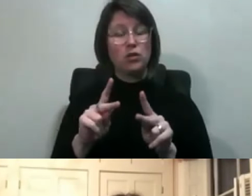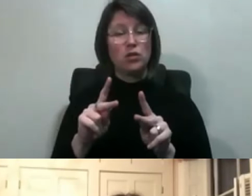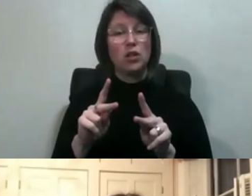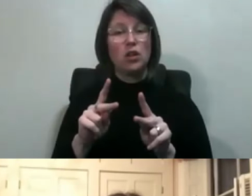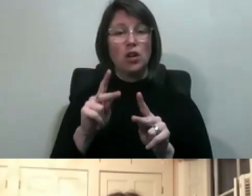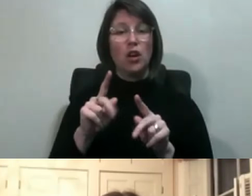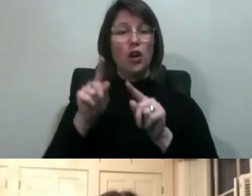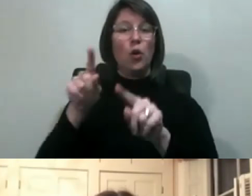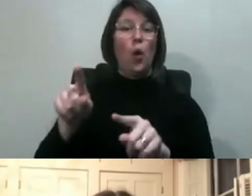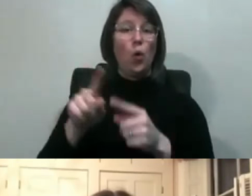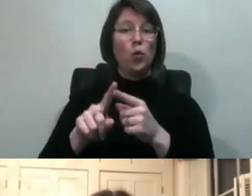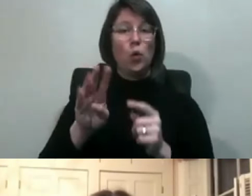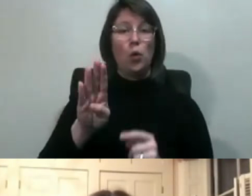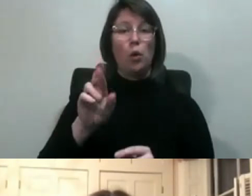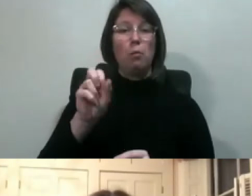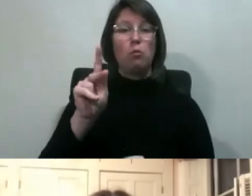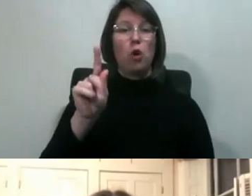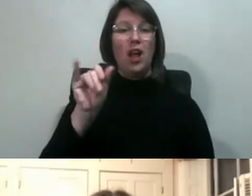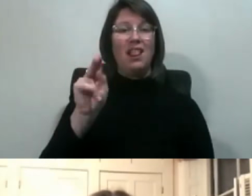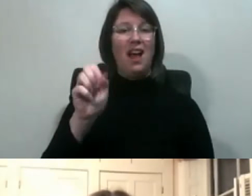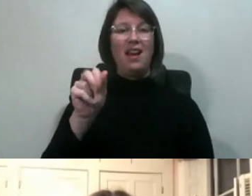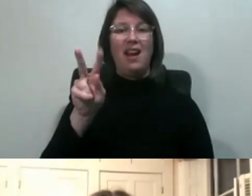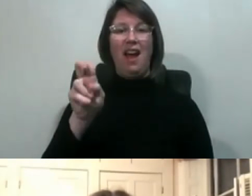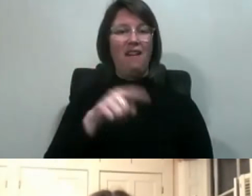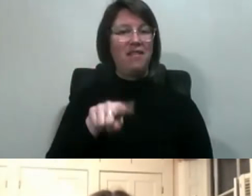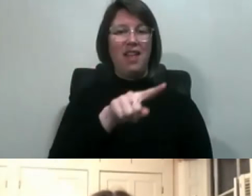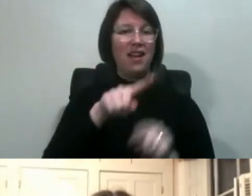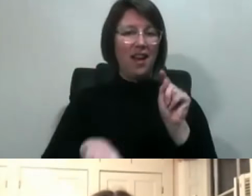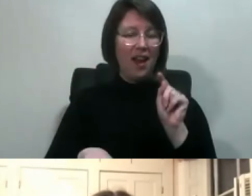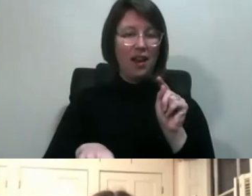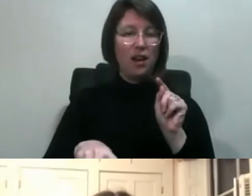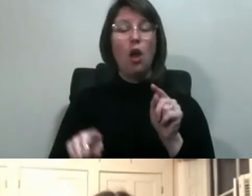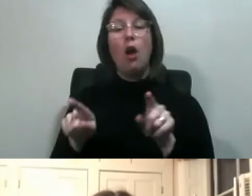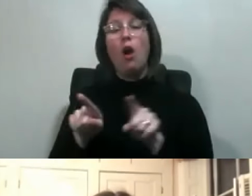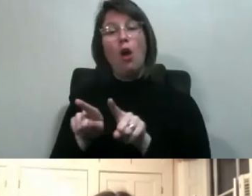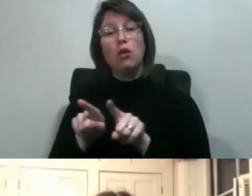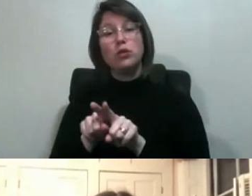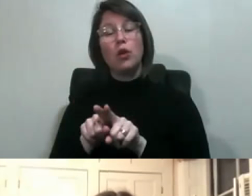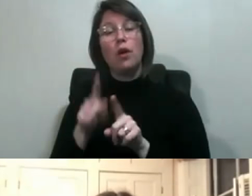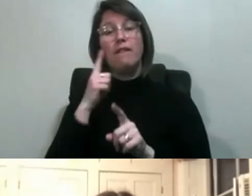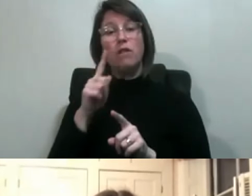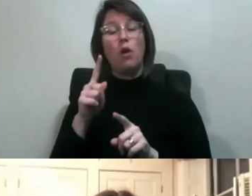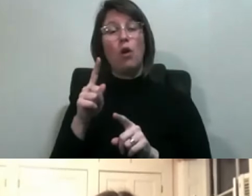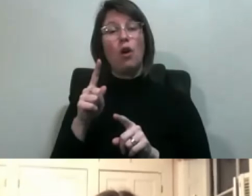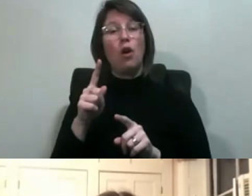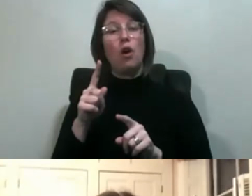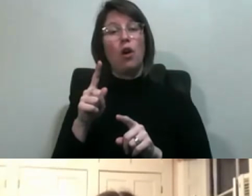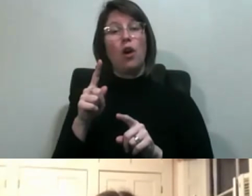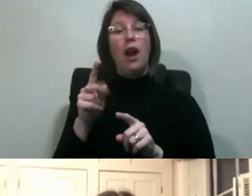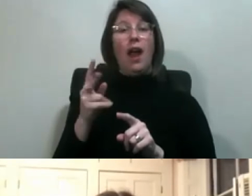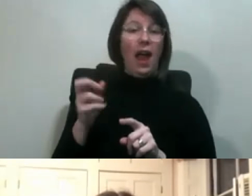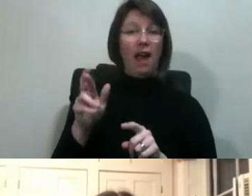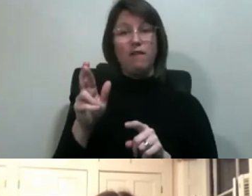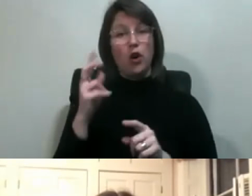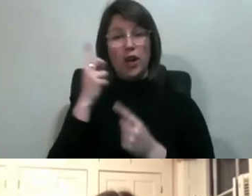out to even Brookline Ave might be a problem. In addition to that, as we're considering fall,